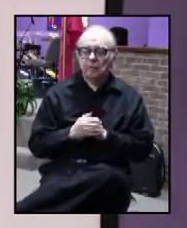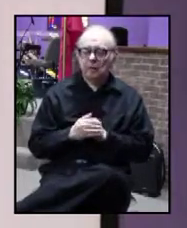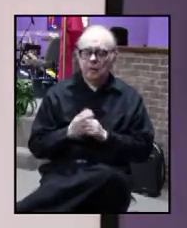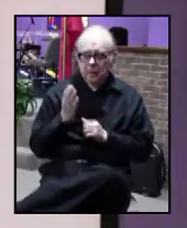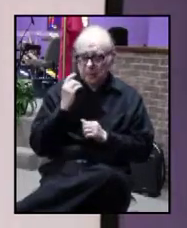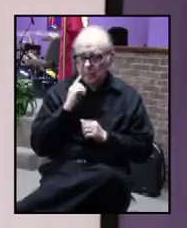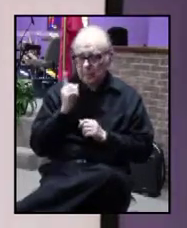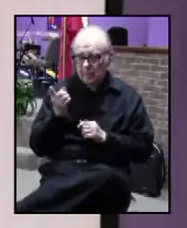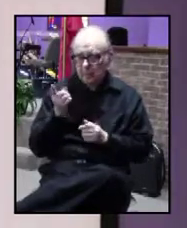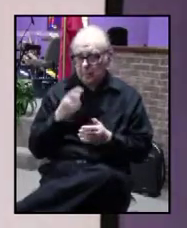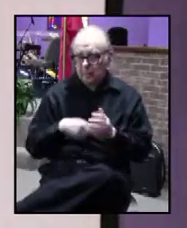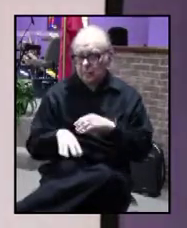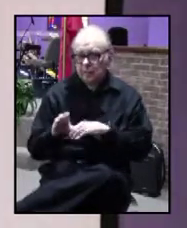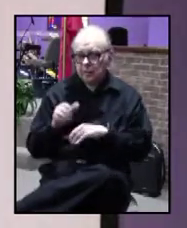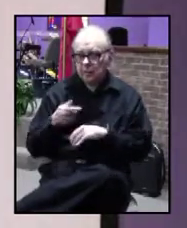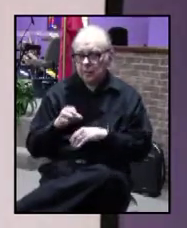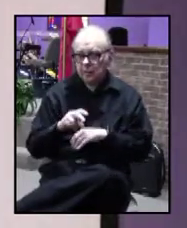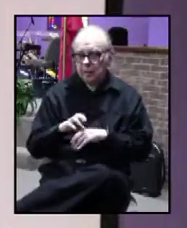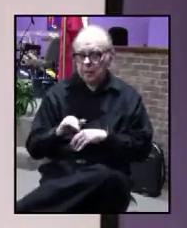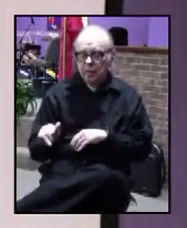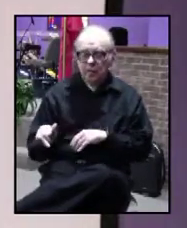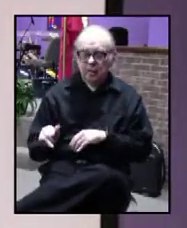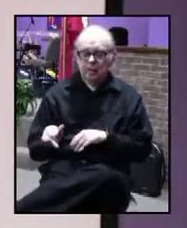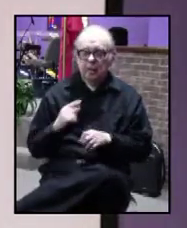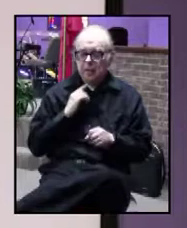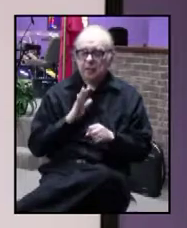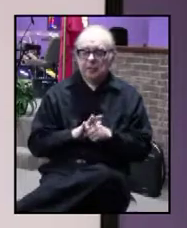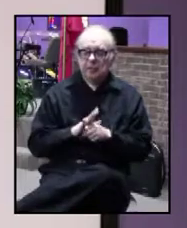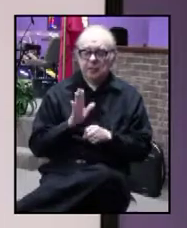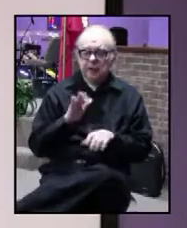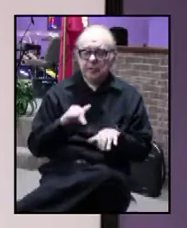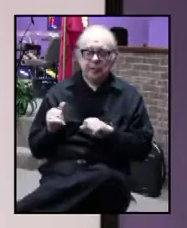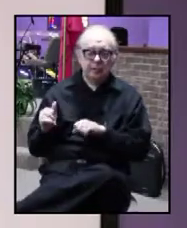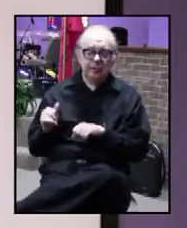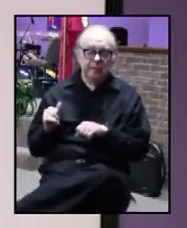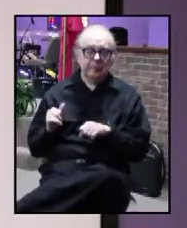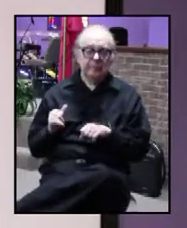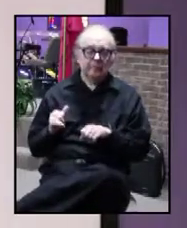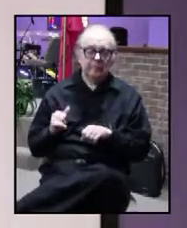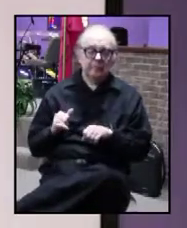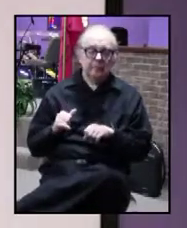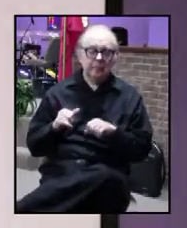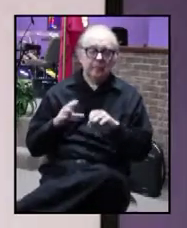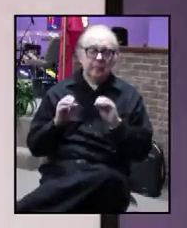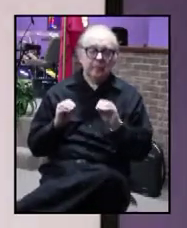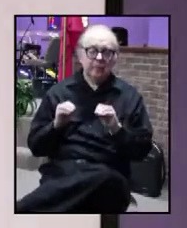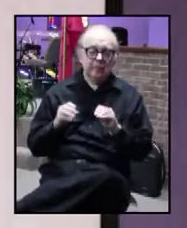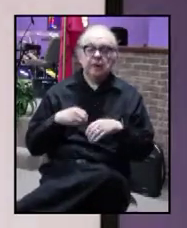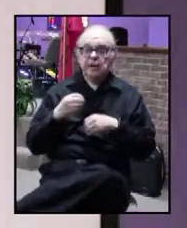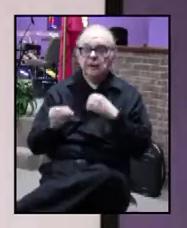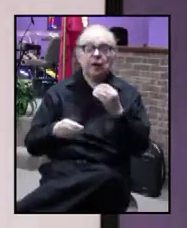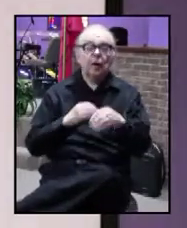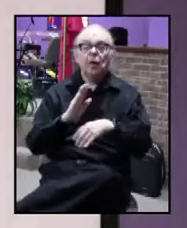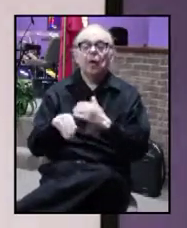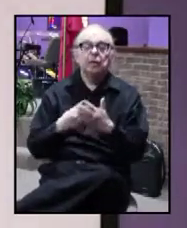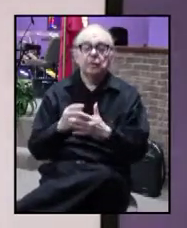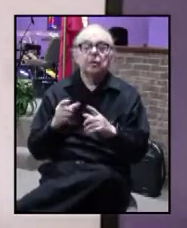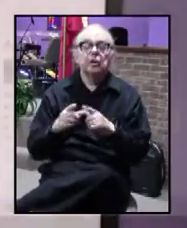If you go into the grocery store, I guarantee you that by the time you get out of that grocery store, you can get rid of all five cards.